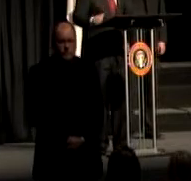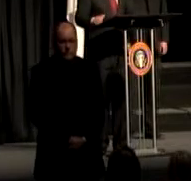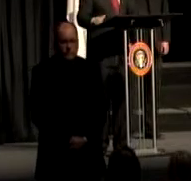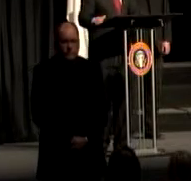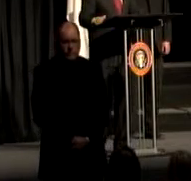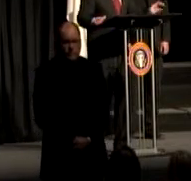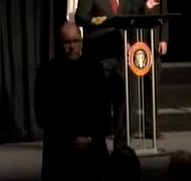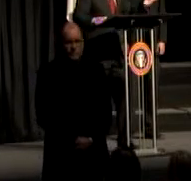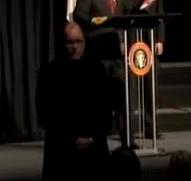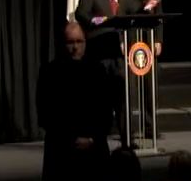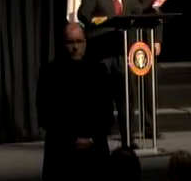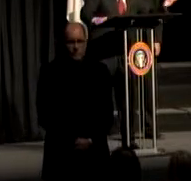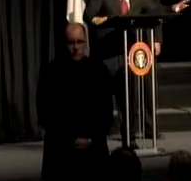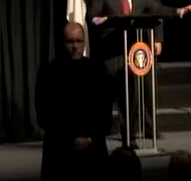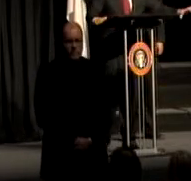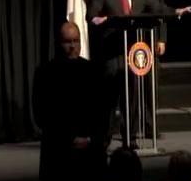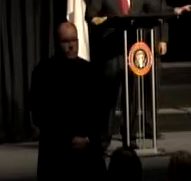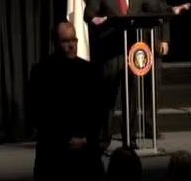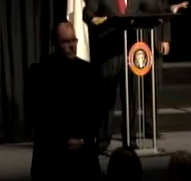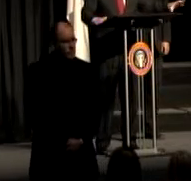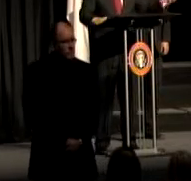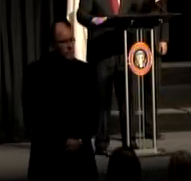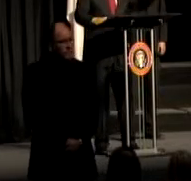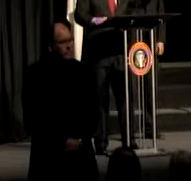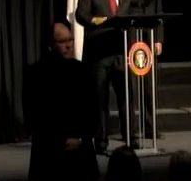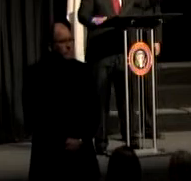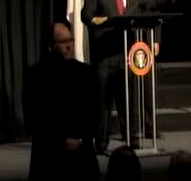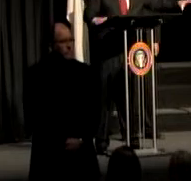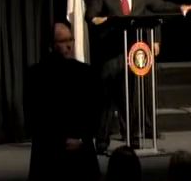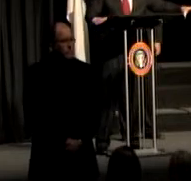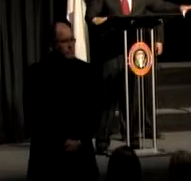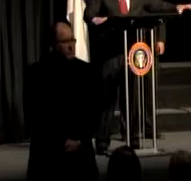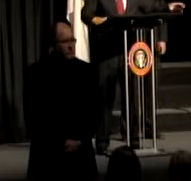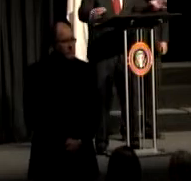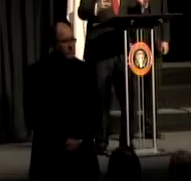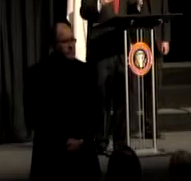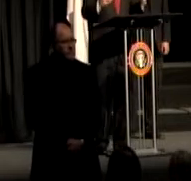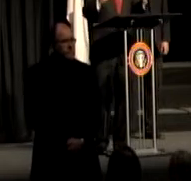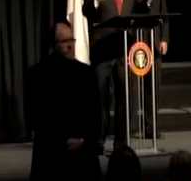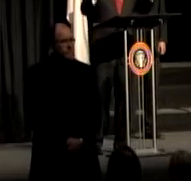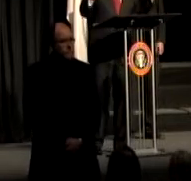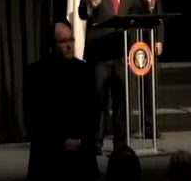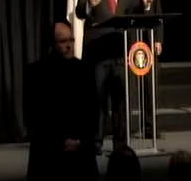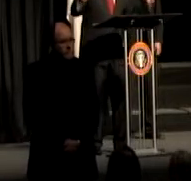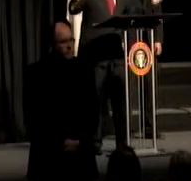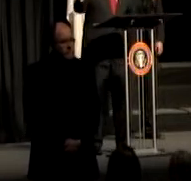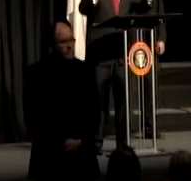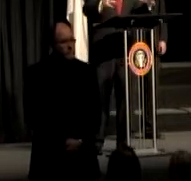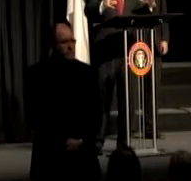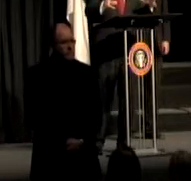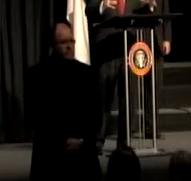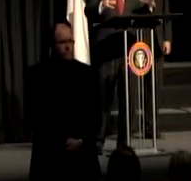have a bigger youth department how we can ranch out in our children's ministry how we can have a better nursery how we can have more things